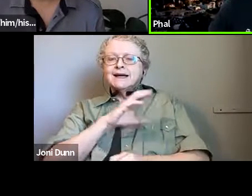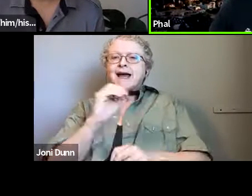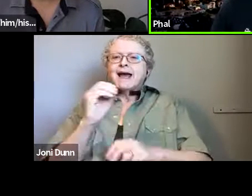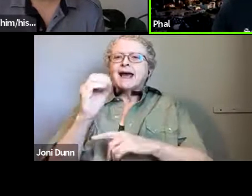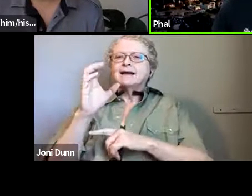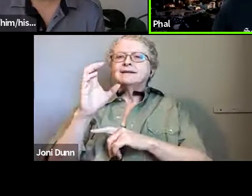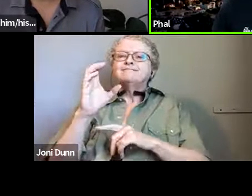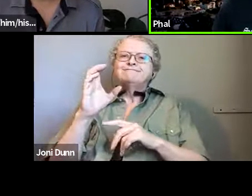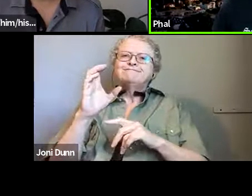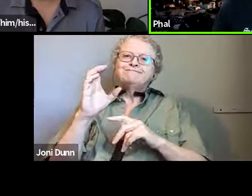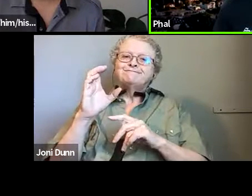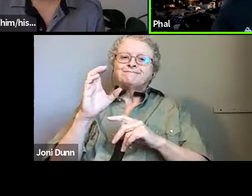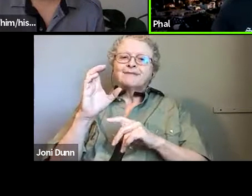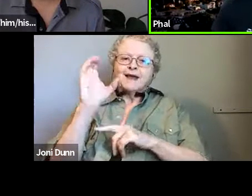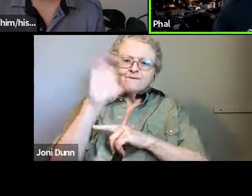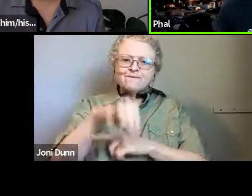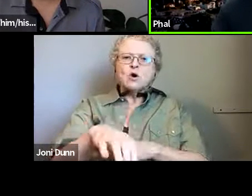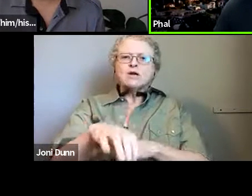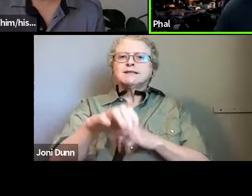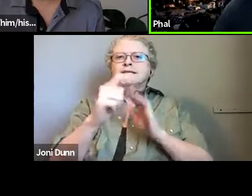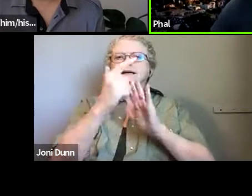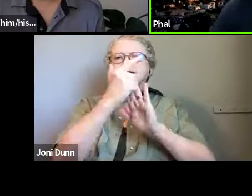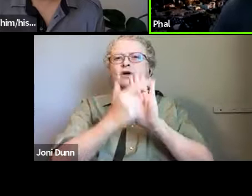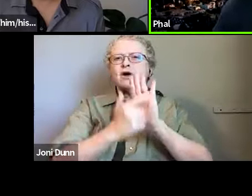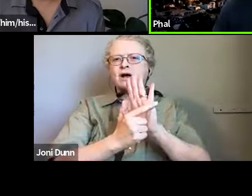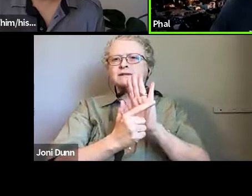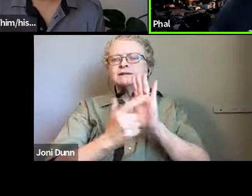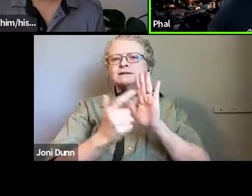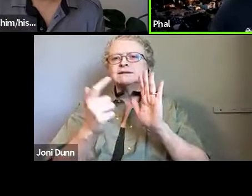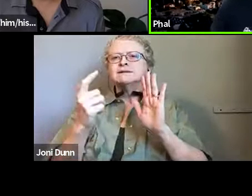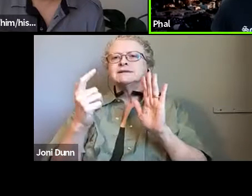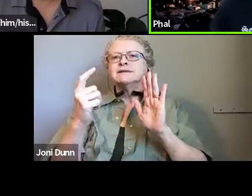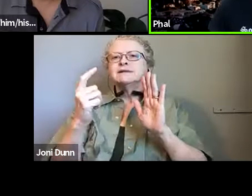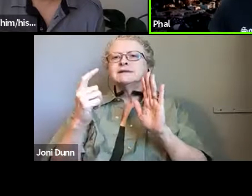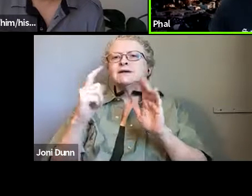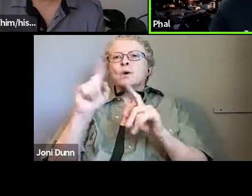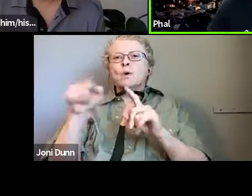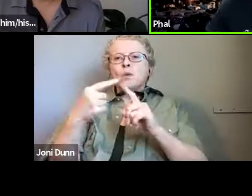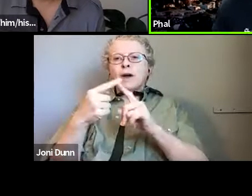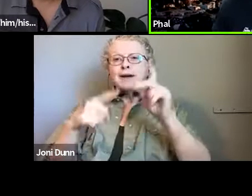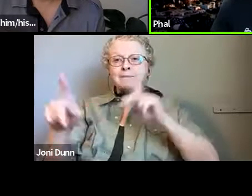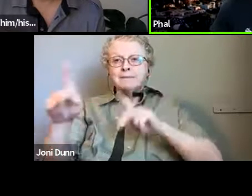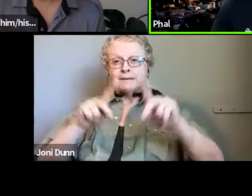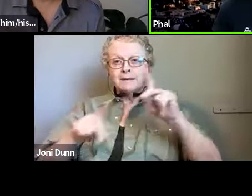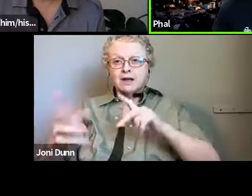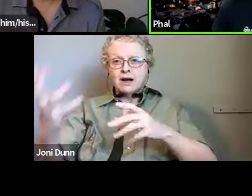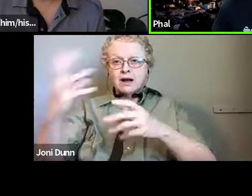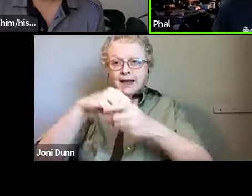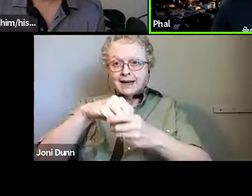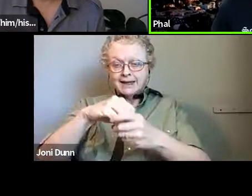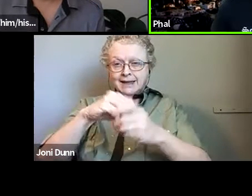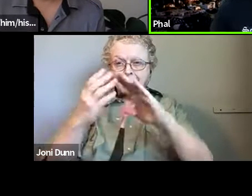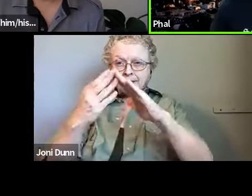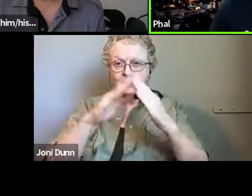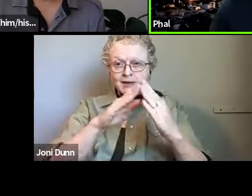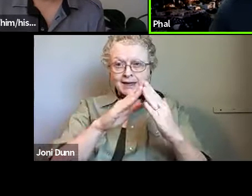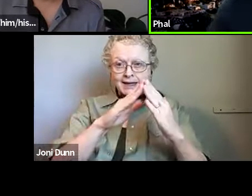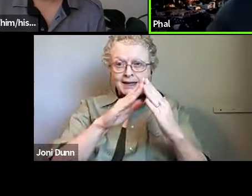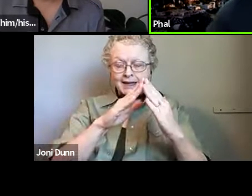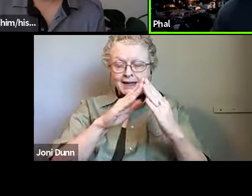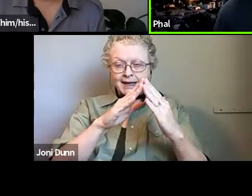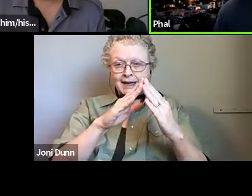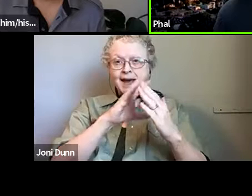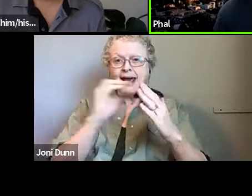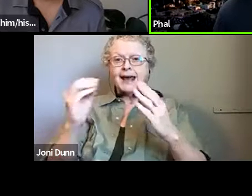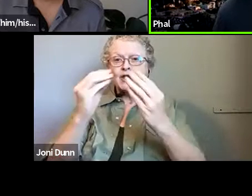that. And so I want to counter that by saying that when folks are in the community and you go and resolve an issue